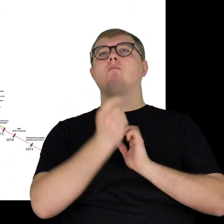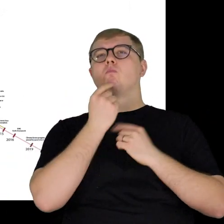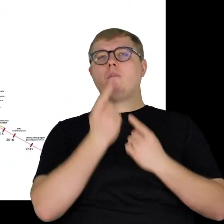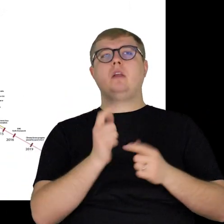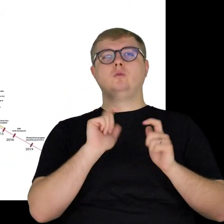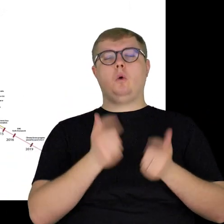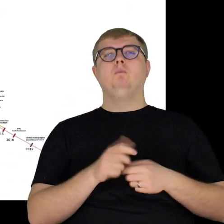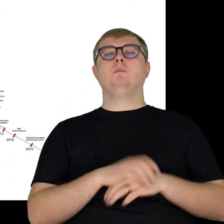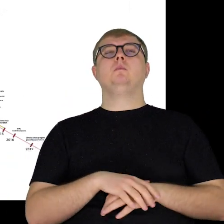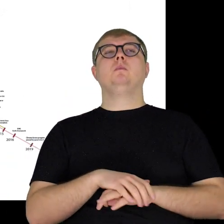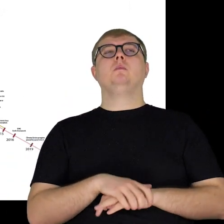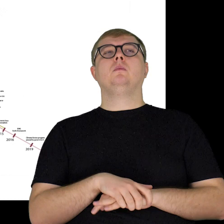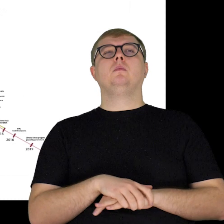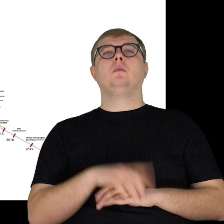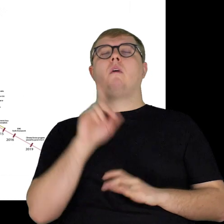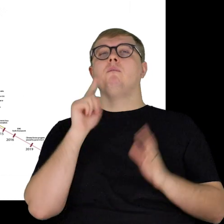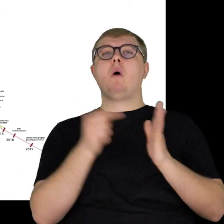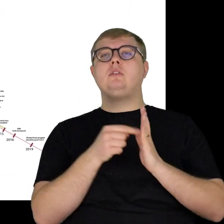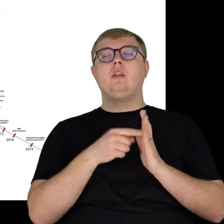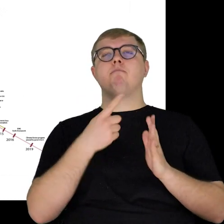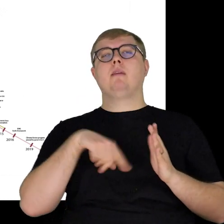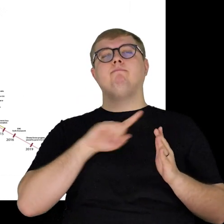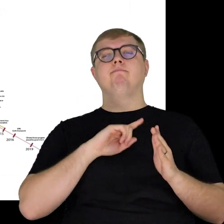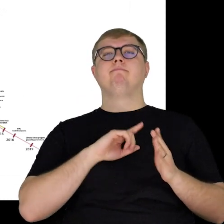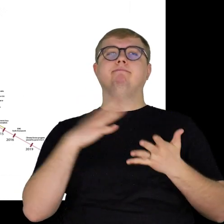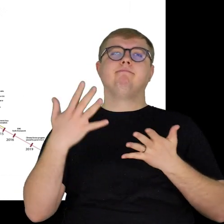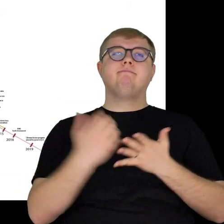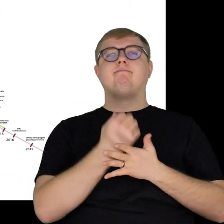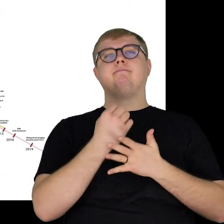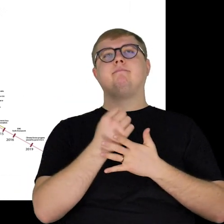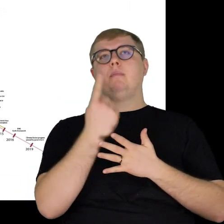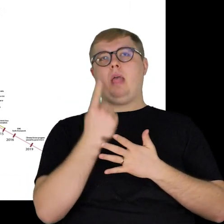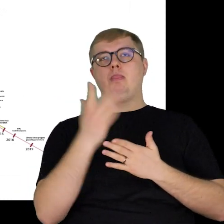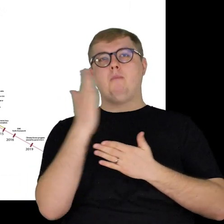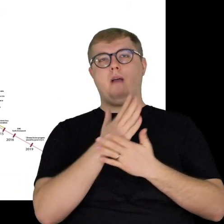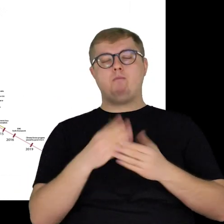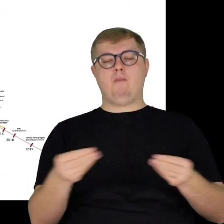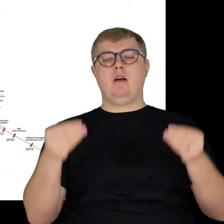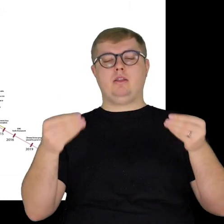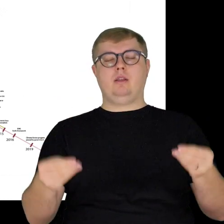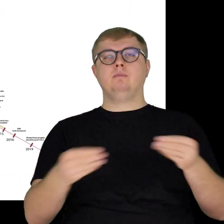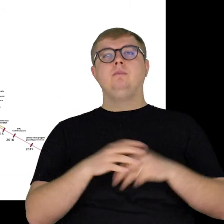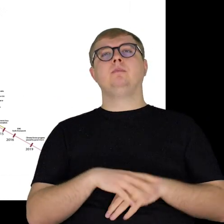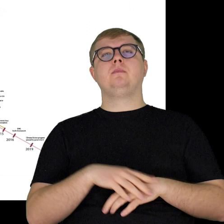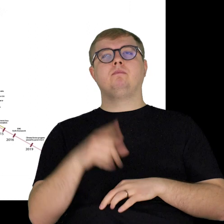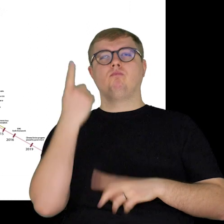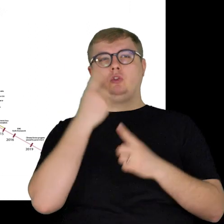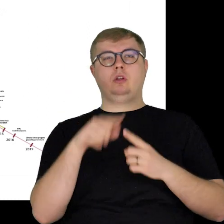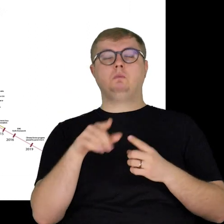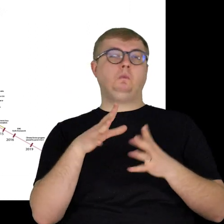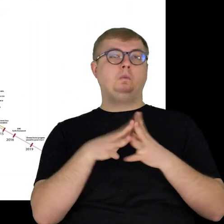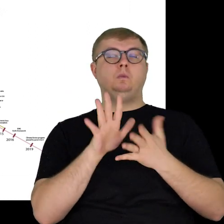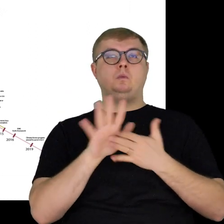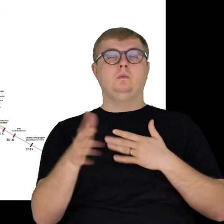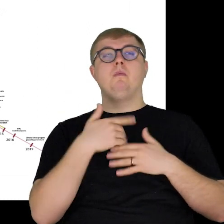we just picked up one mapping that out of the 10, 15, I don't know how many we have now on this